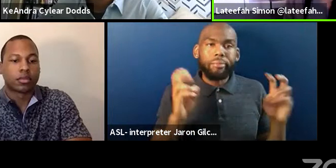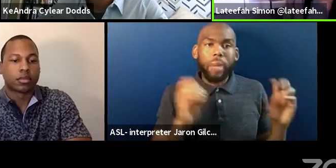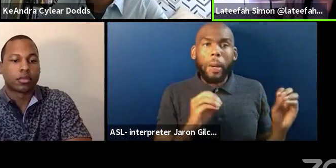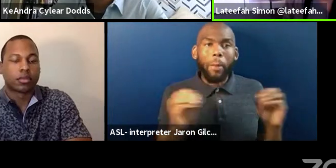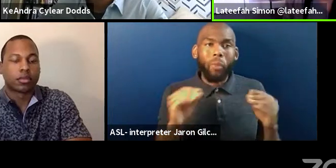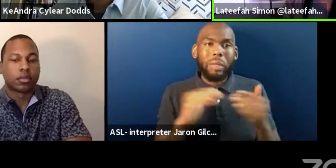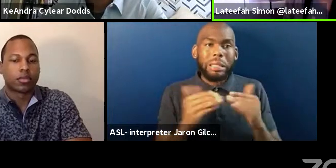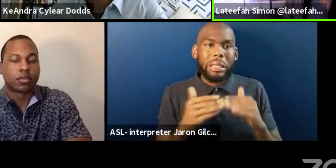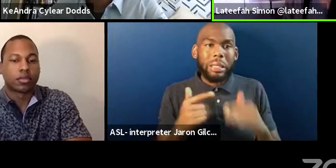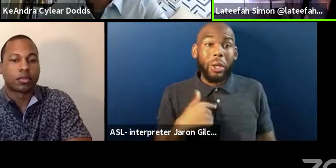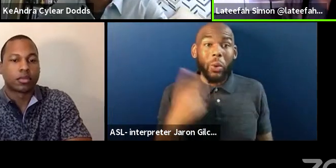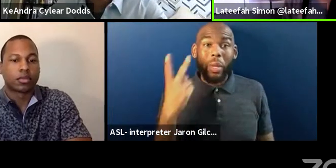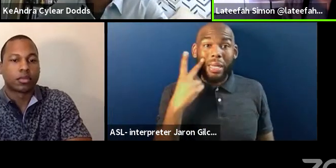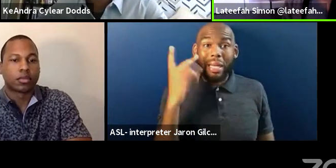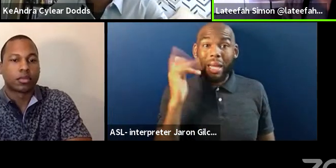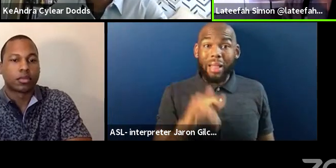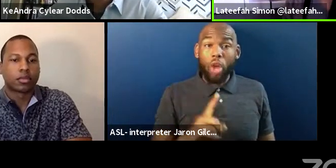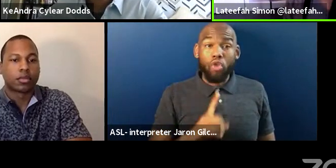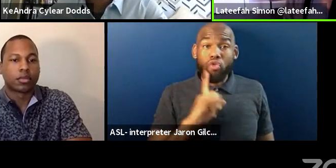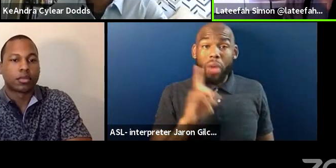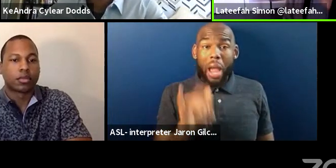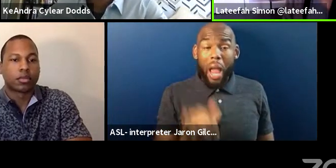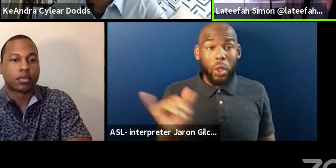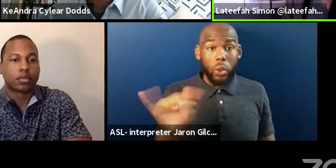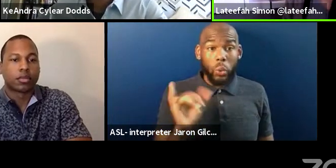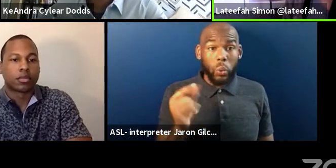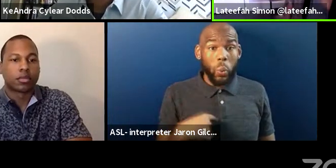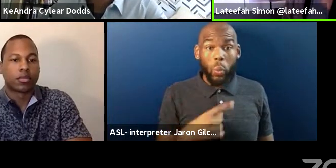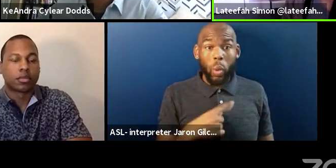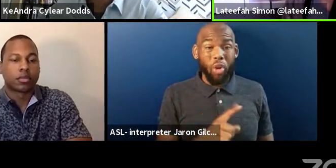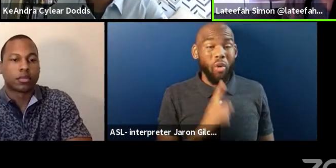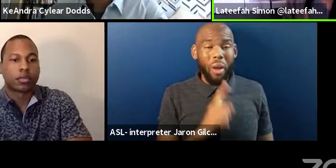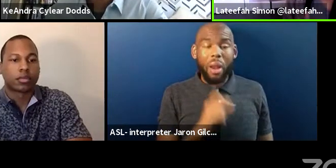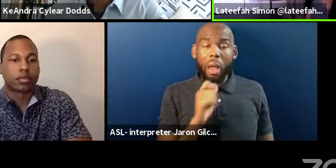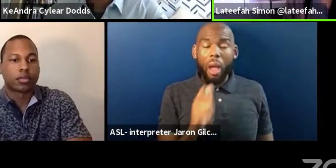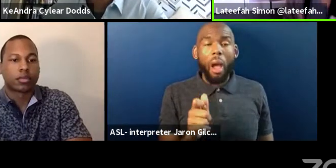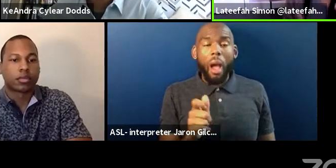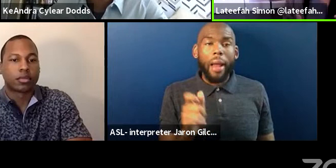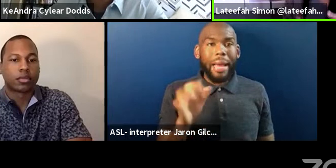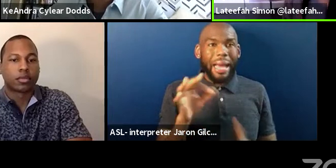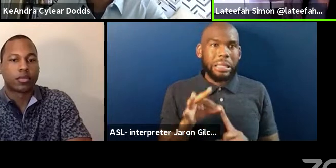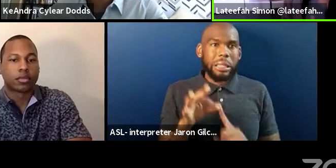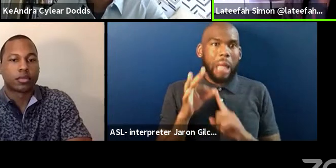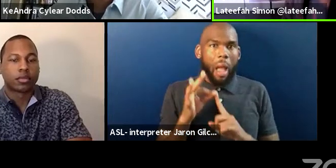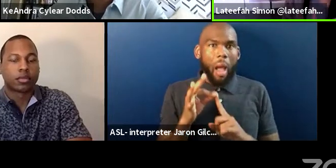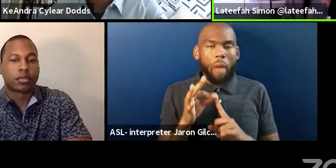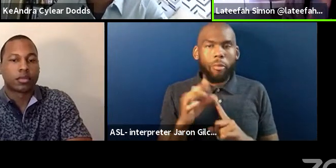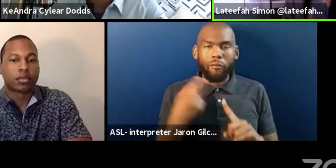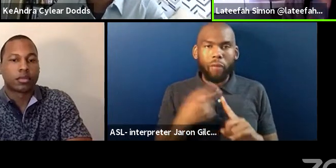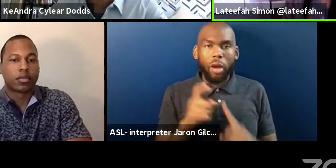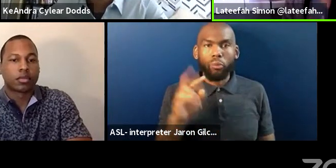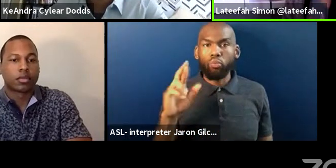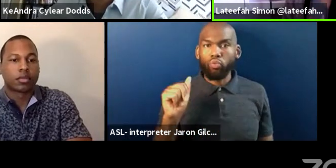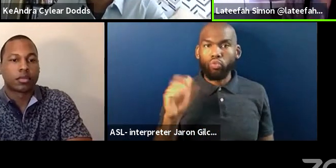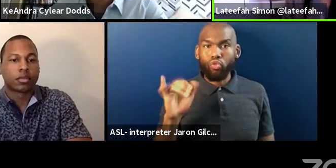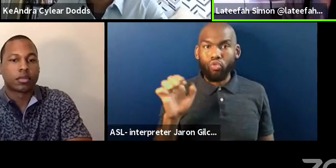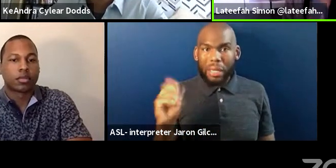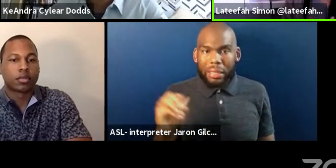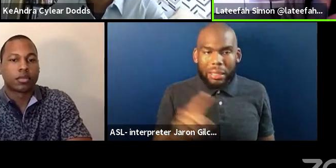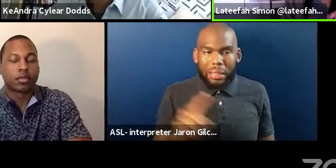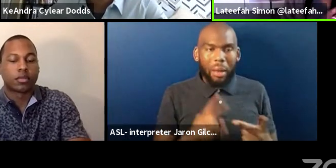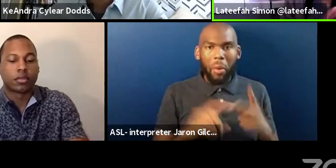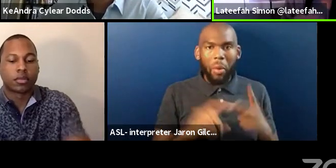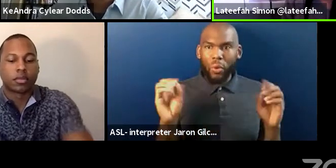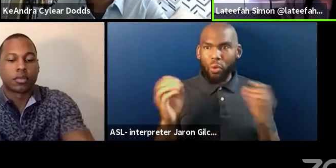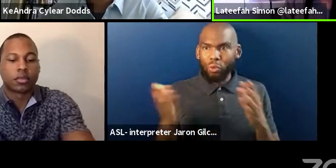those realities as well. We are not exempt from system failure to deal with racism and poverty and the lack of services.